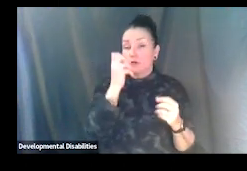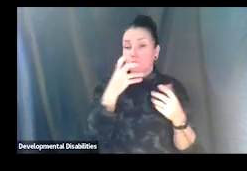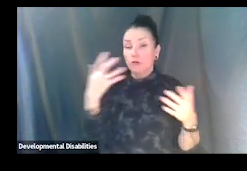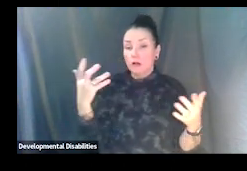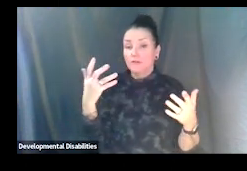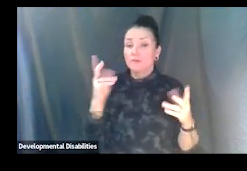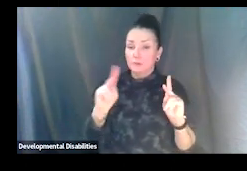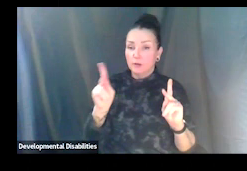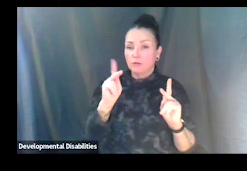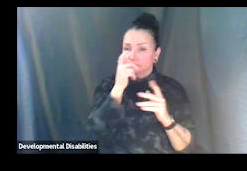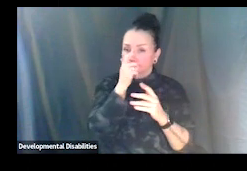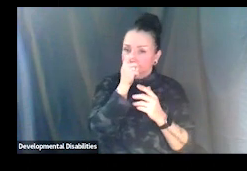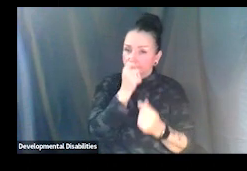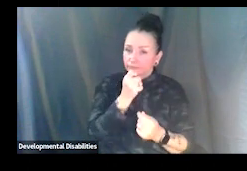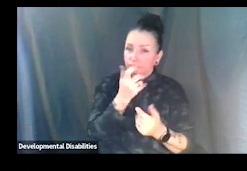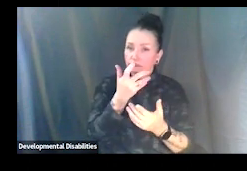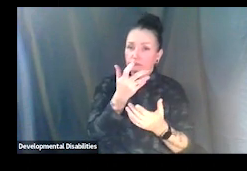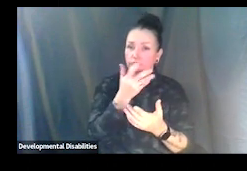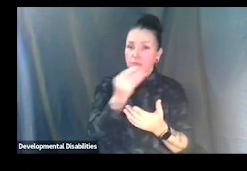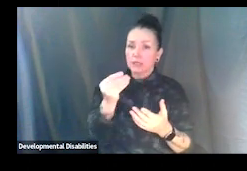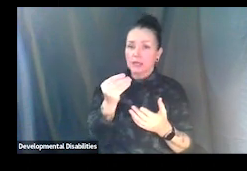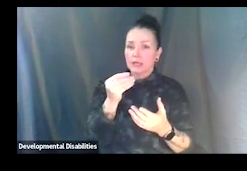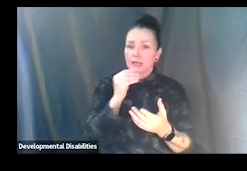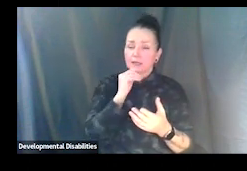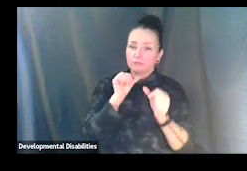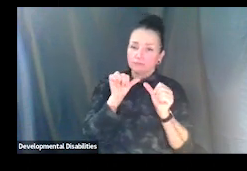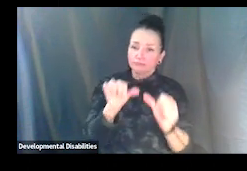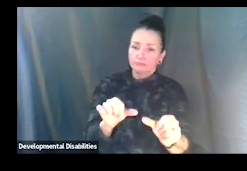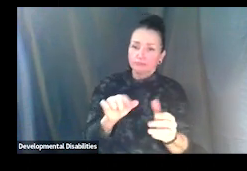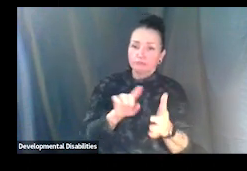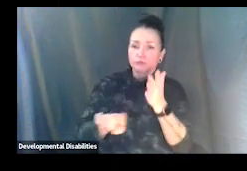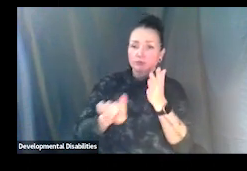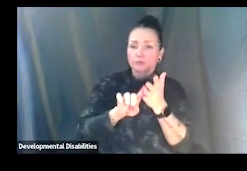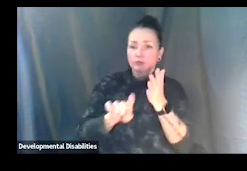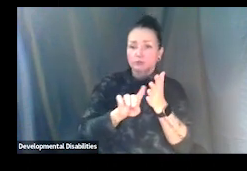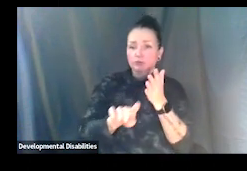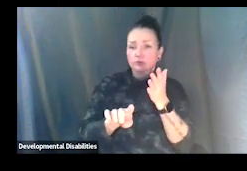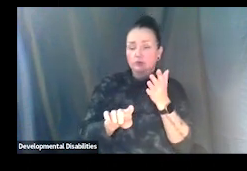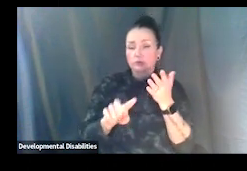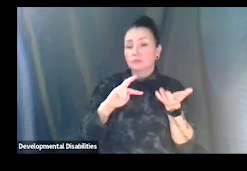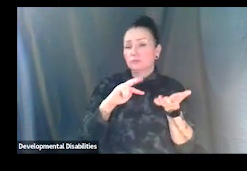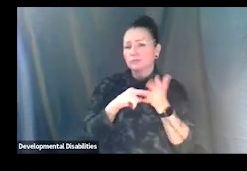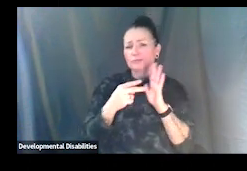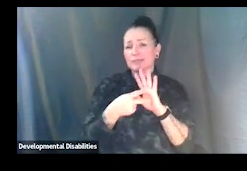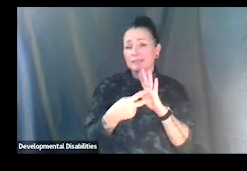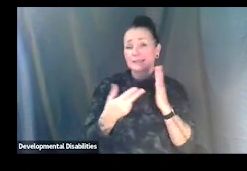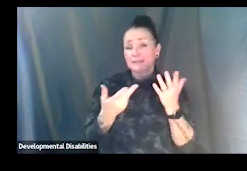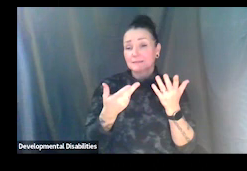research. Since we can't sort of treat the underlying problems,